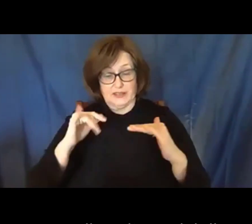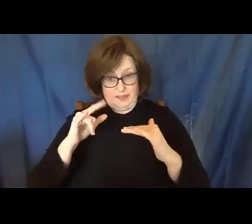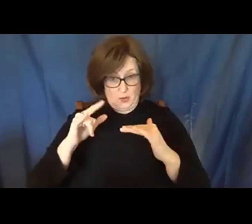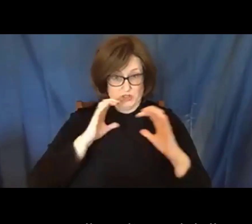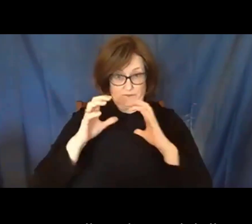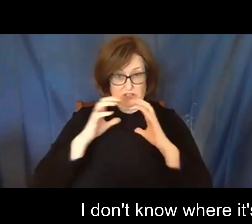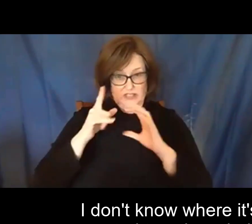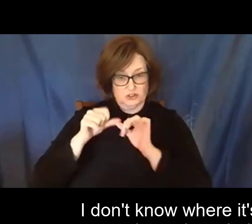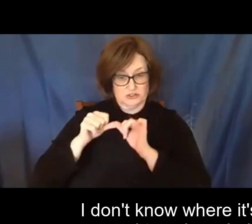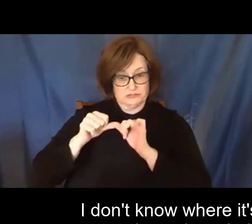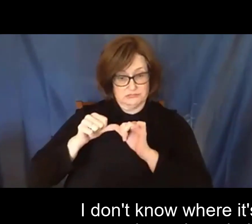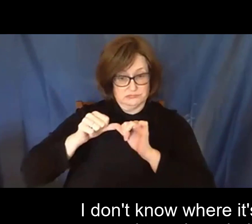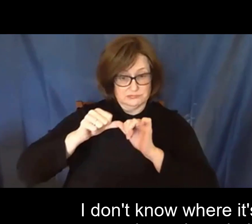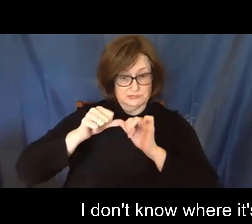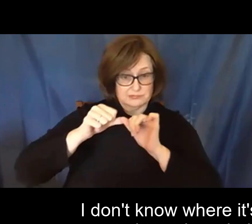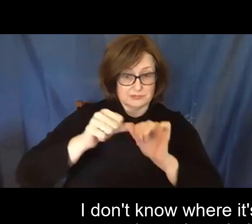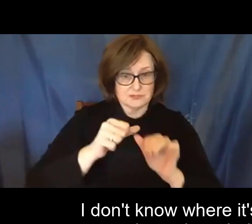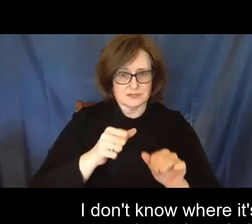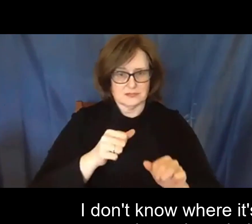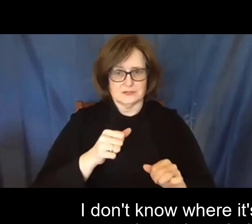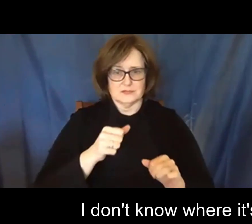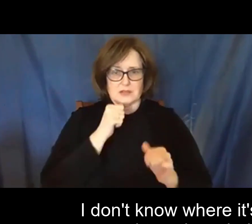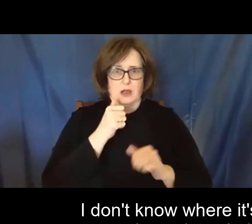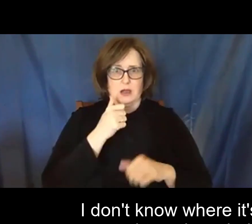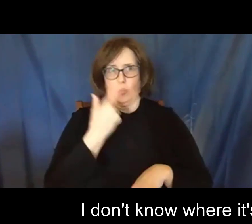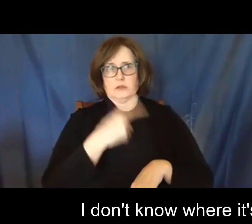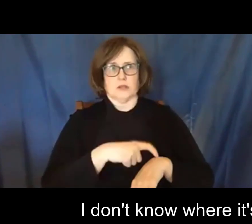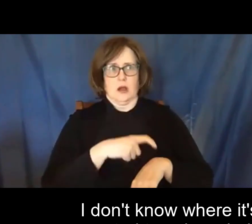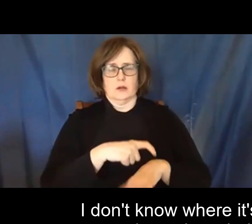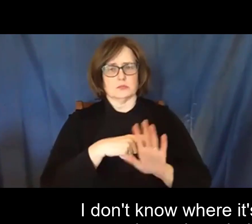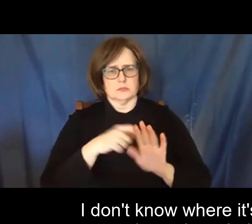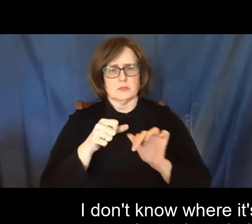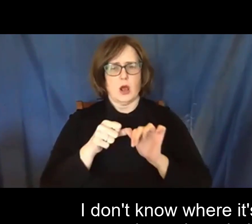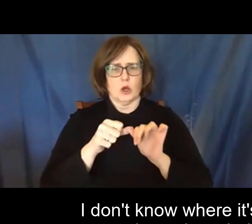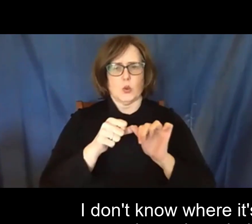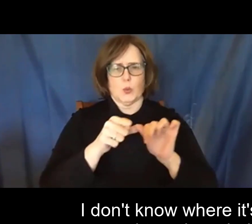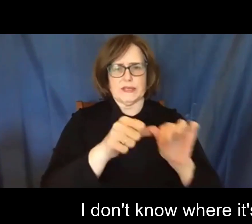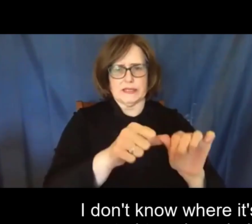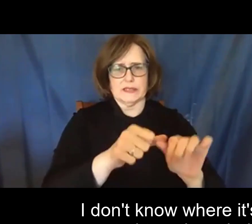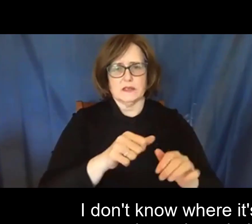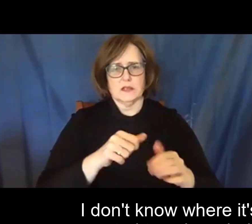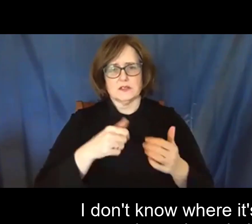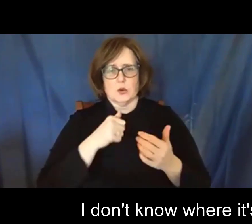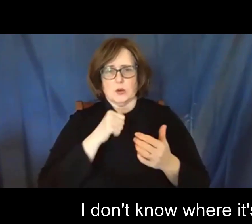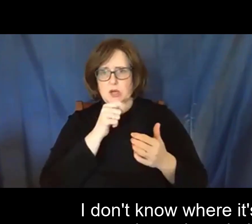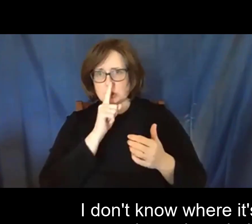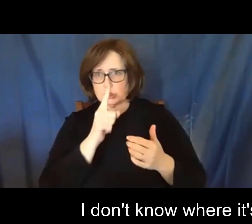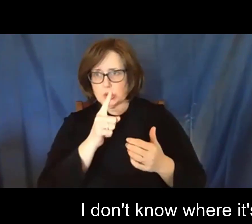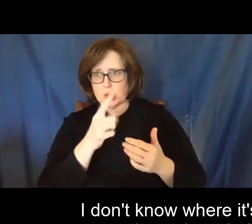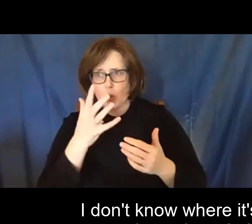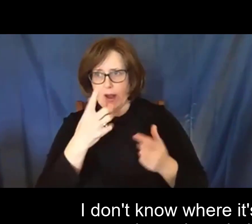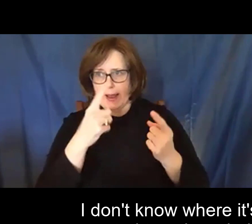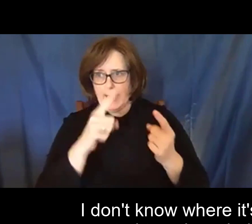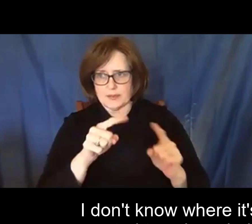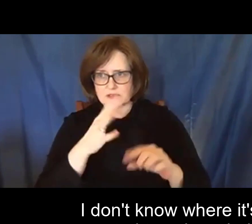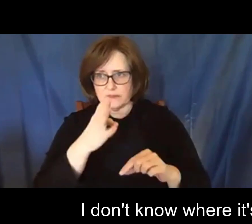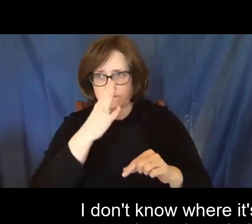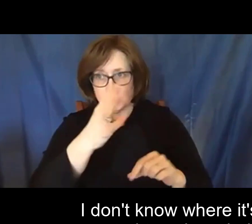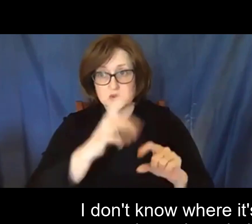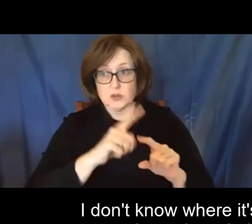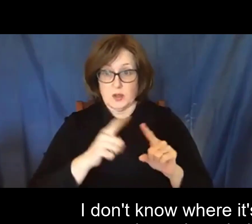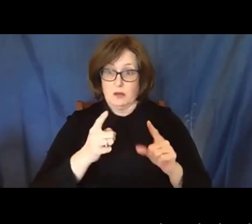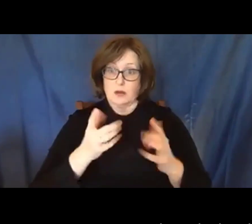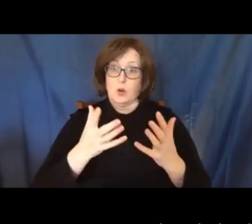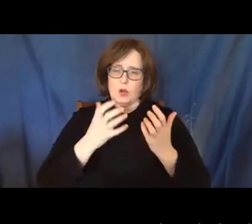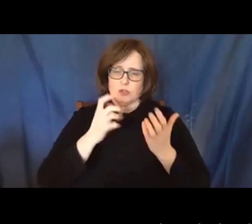is fascinating. I don't know where it's going to go, but I just wanted to acknowledge that in this moment, in this space, there